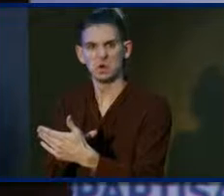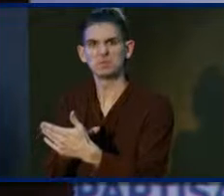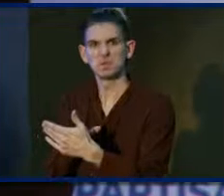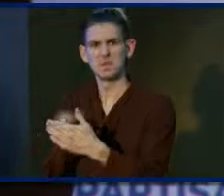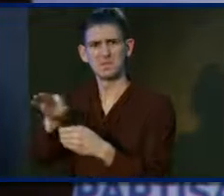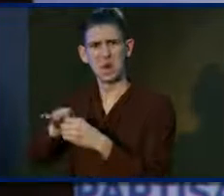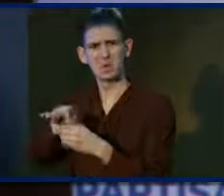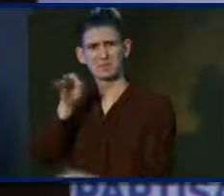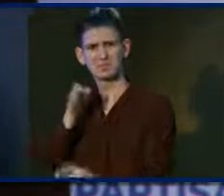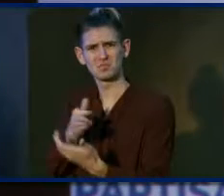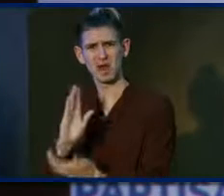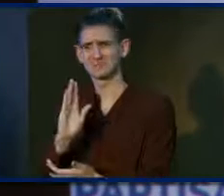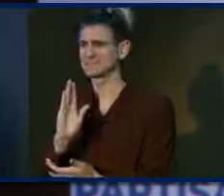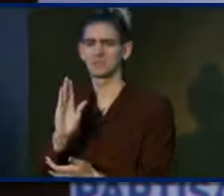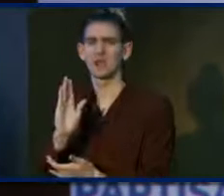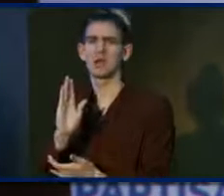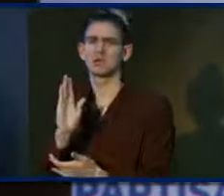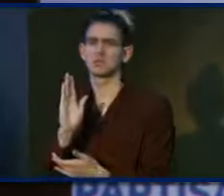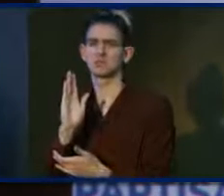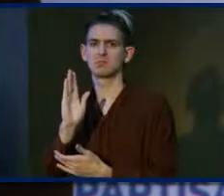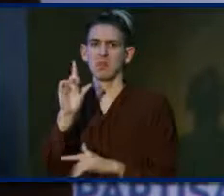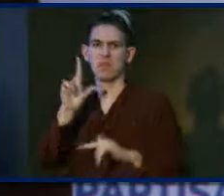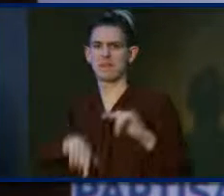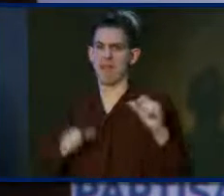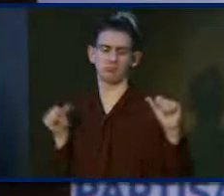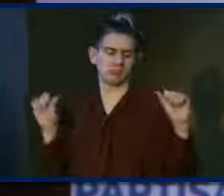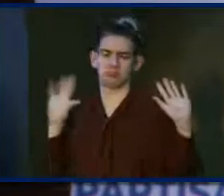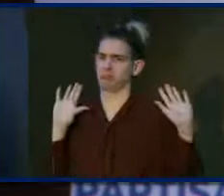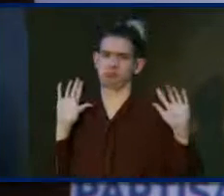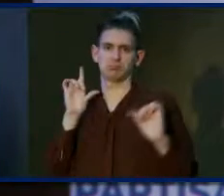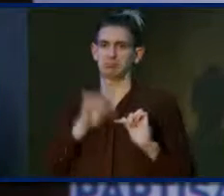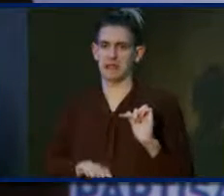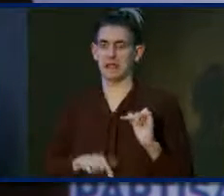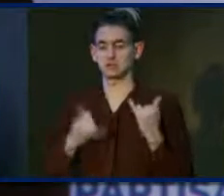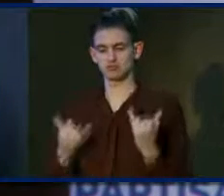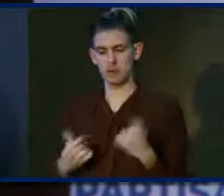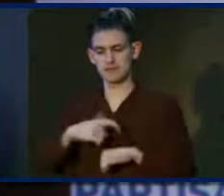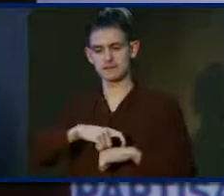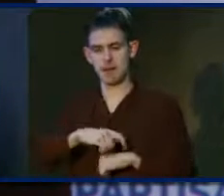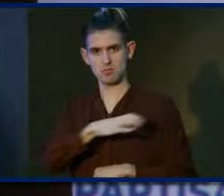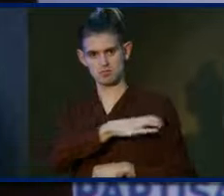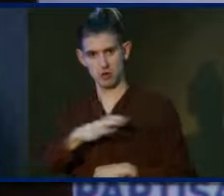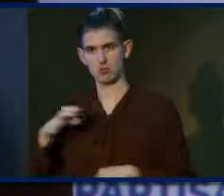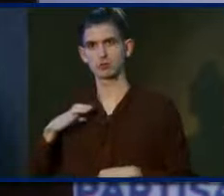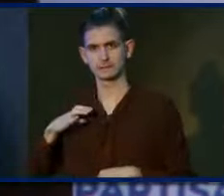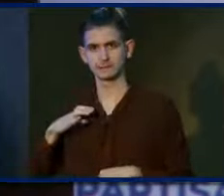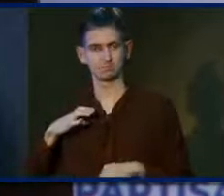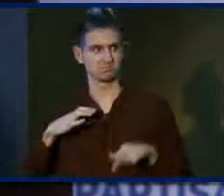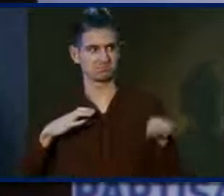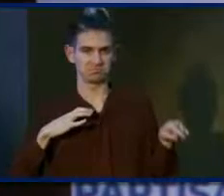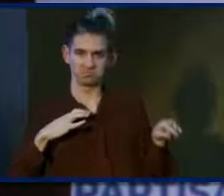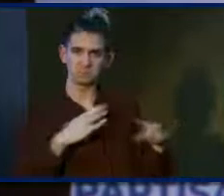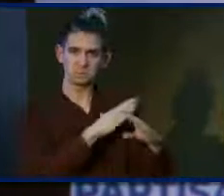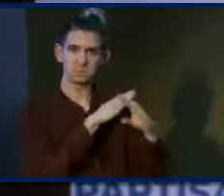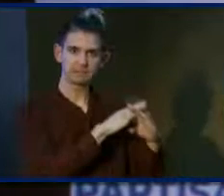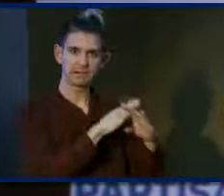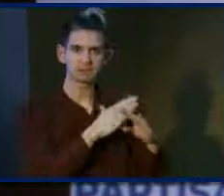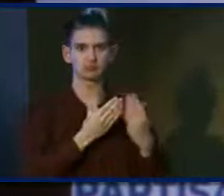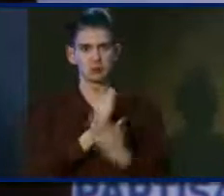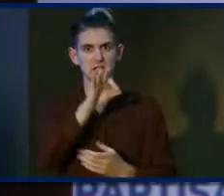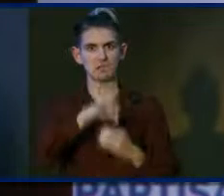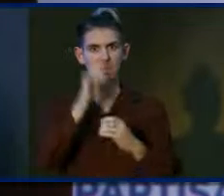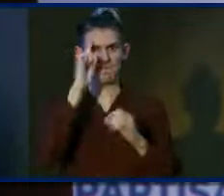of it. To change the course, it's time for Congress to protect everyone's right to vote, and we can't